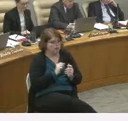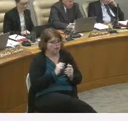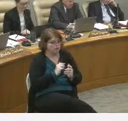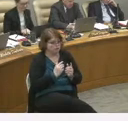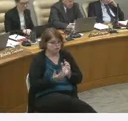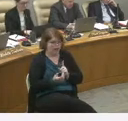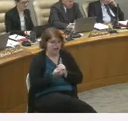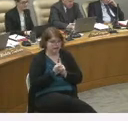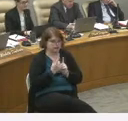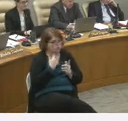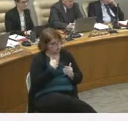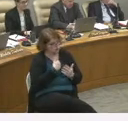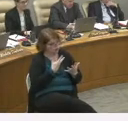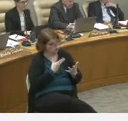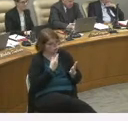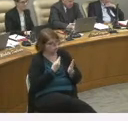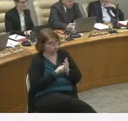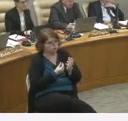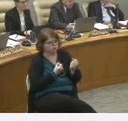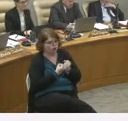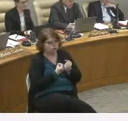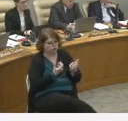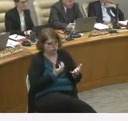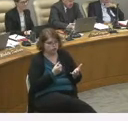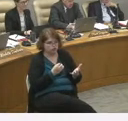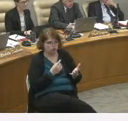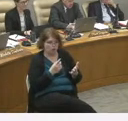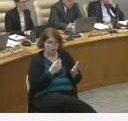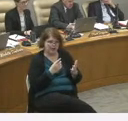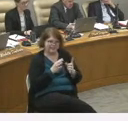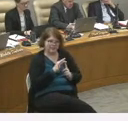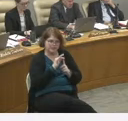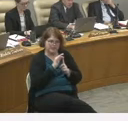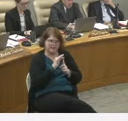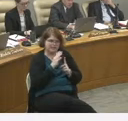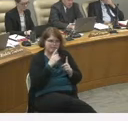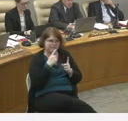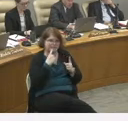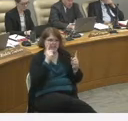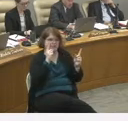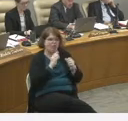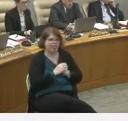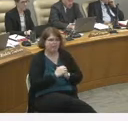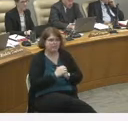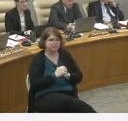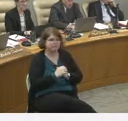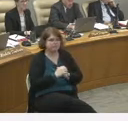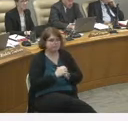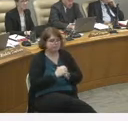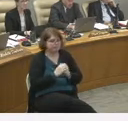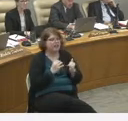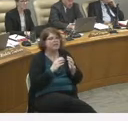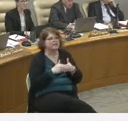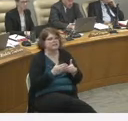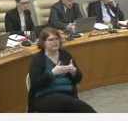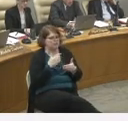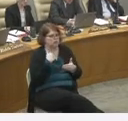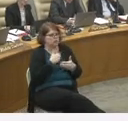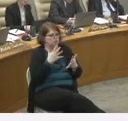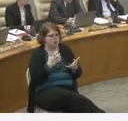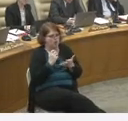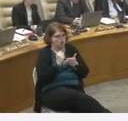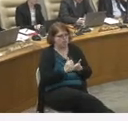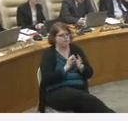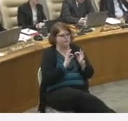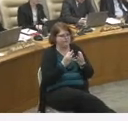sponsor that so highly unusual and and very successful families is where we want to go next I think it's it